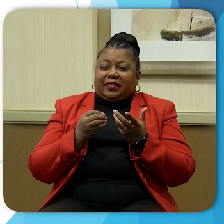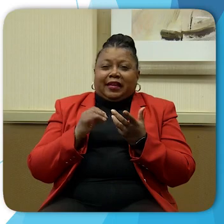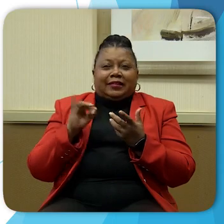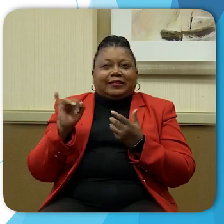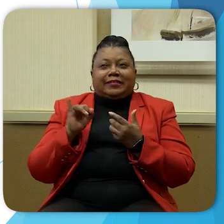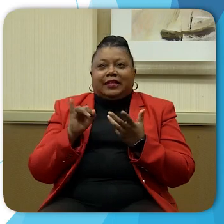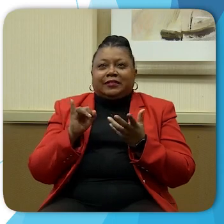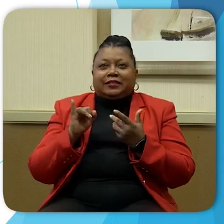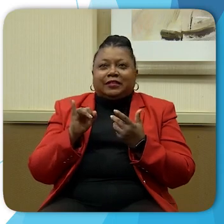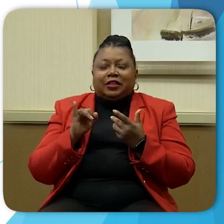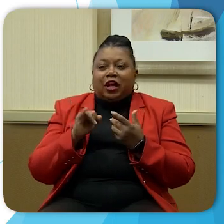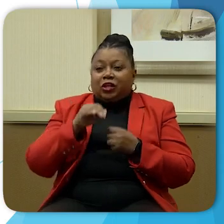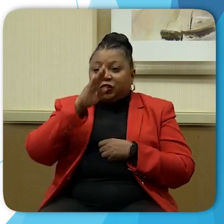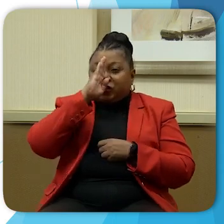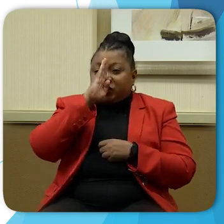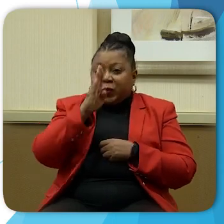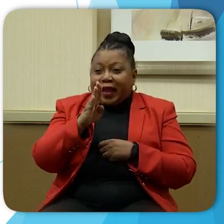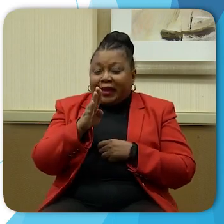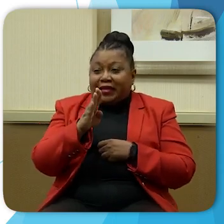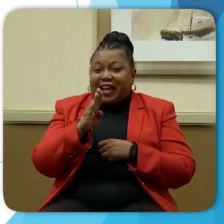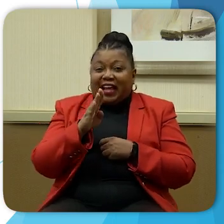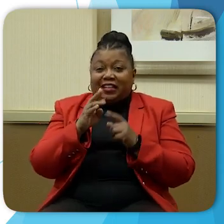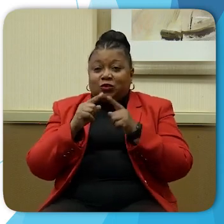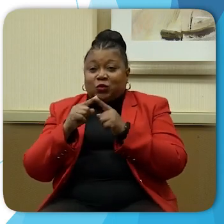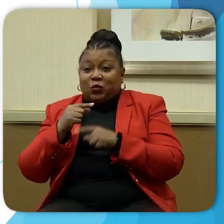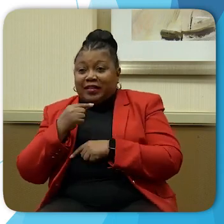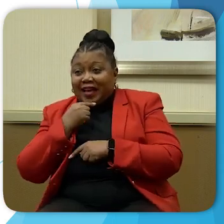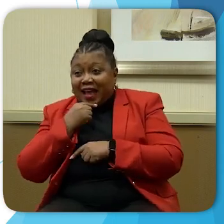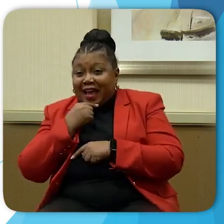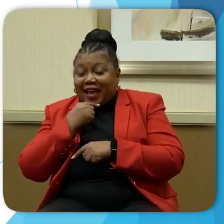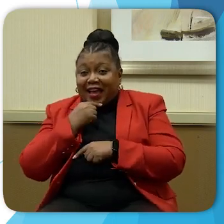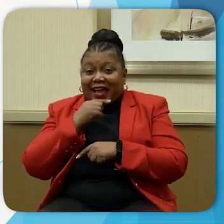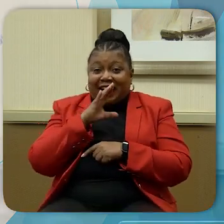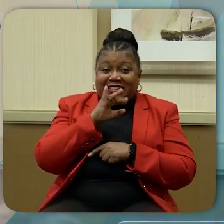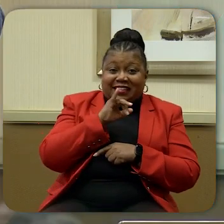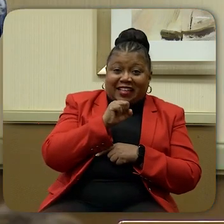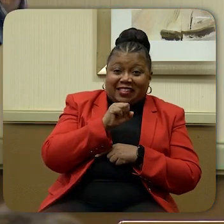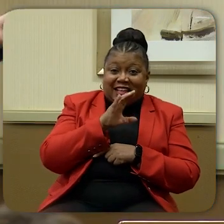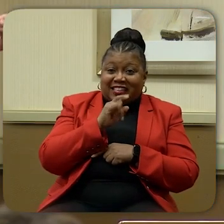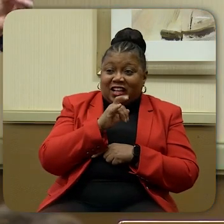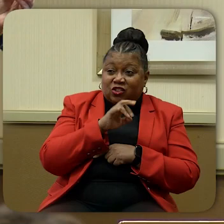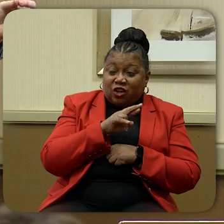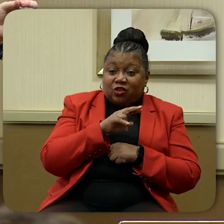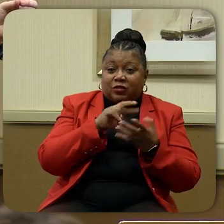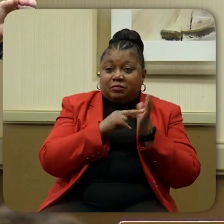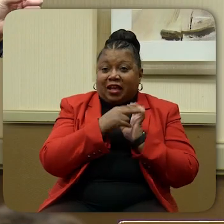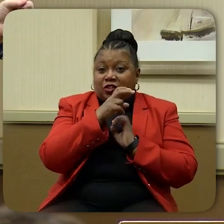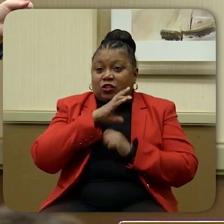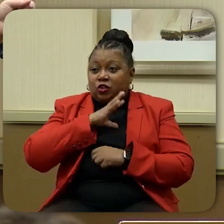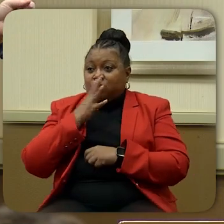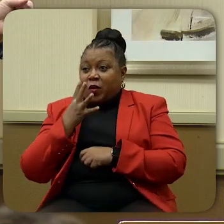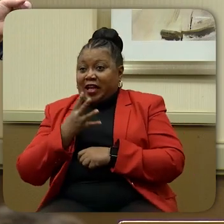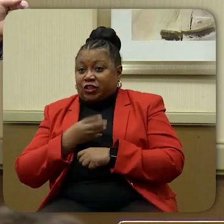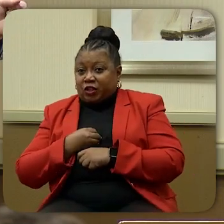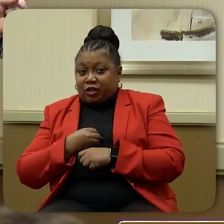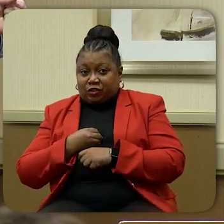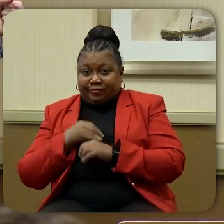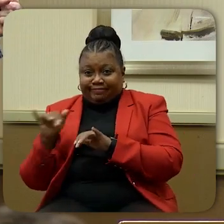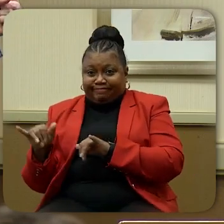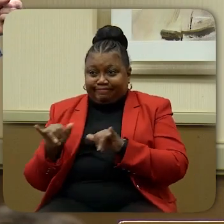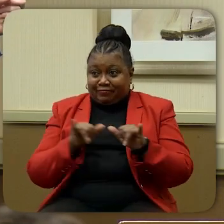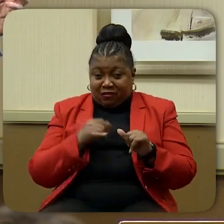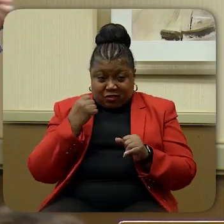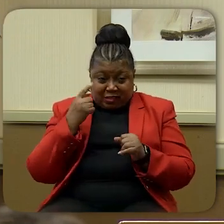just as straight is to gay, cis or cisgender is to transgender, if that makes sense to